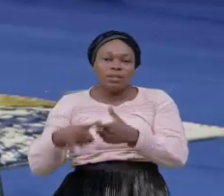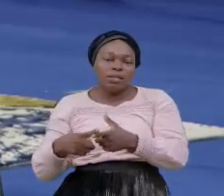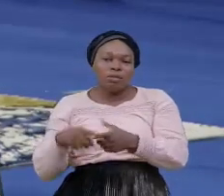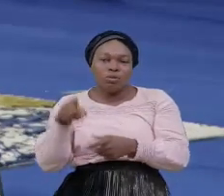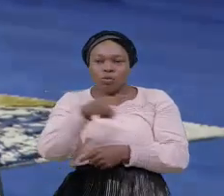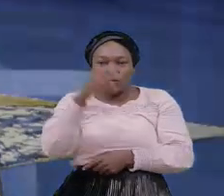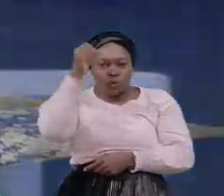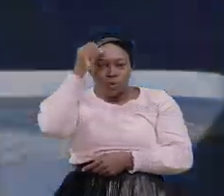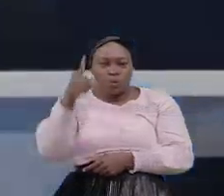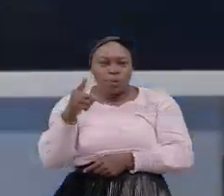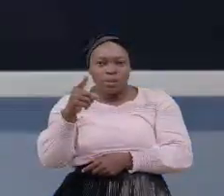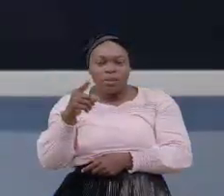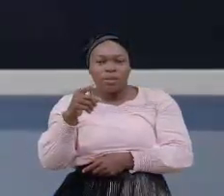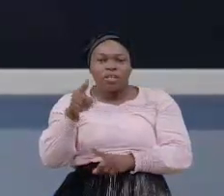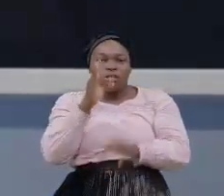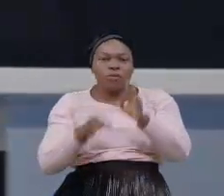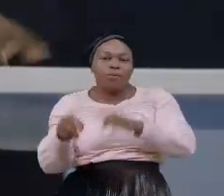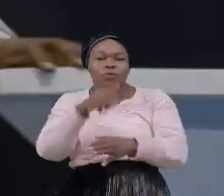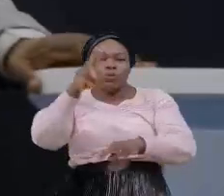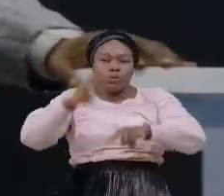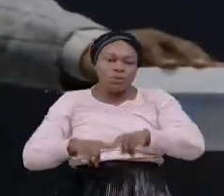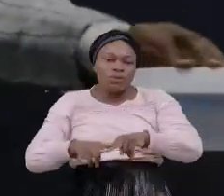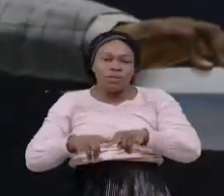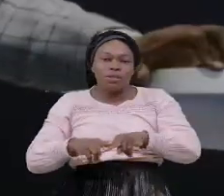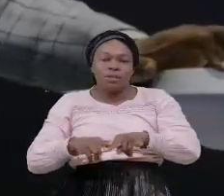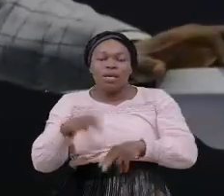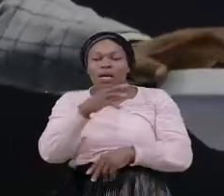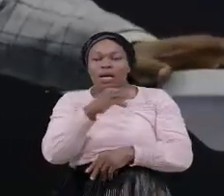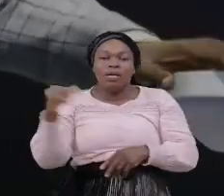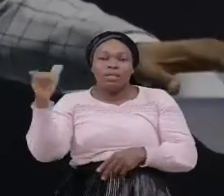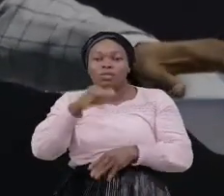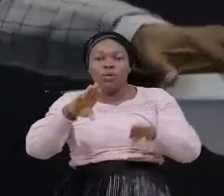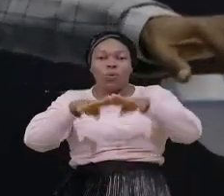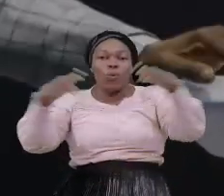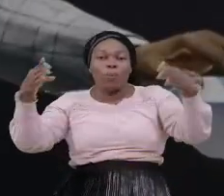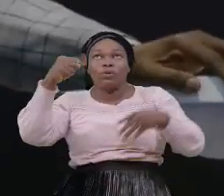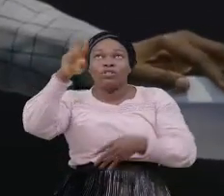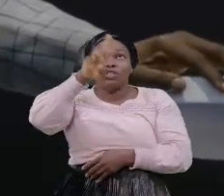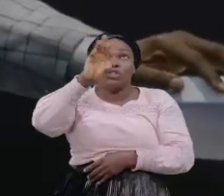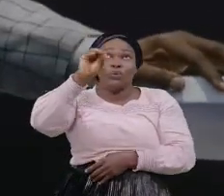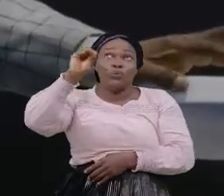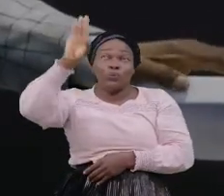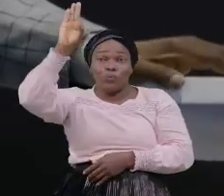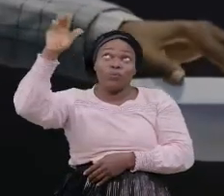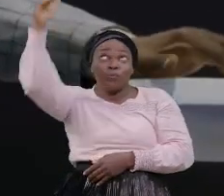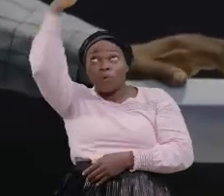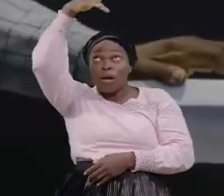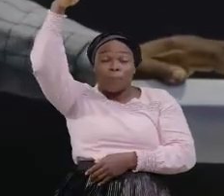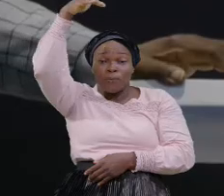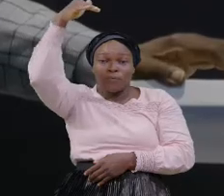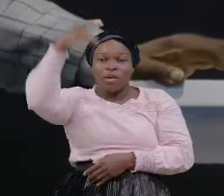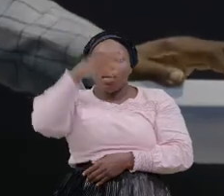down and they are uncovering the roof just above you, you'll hear the